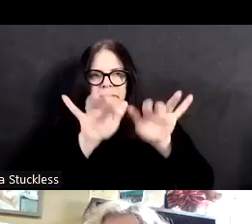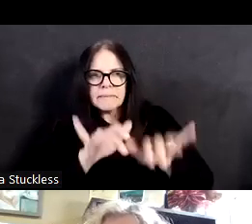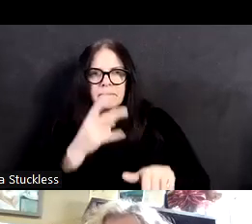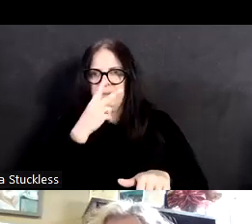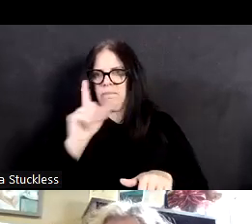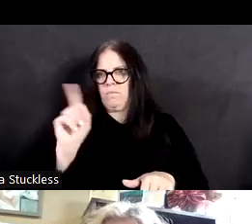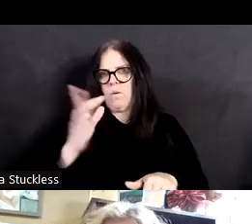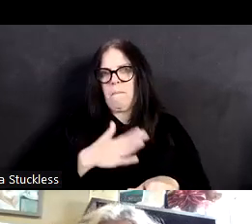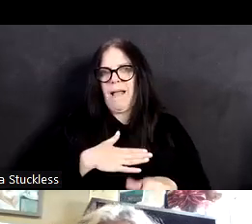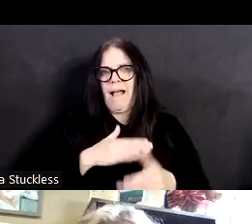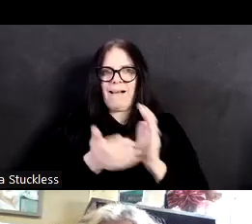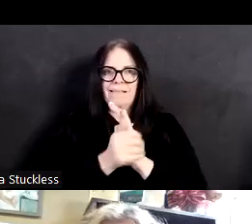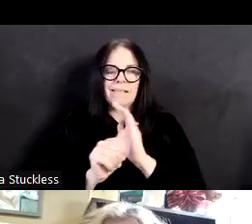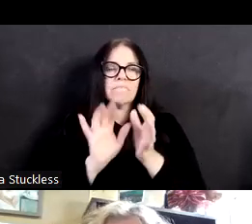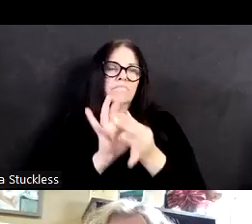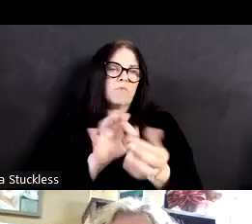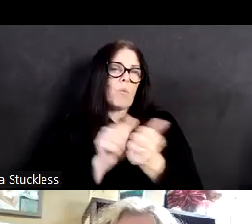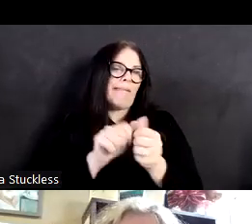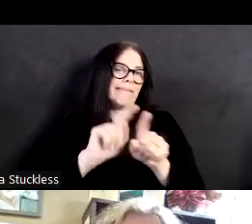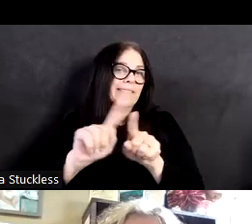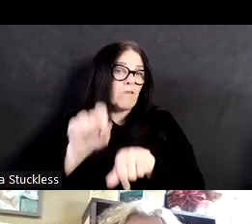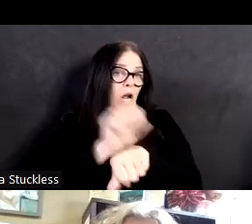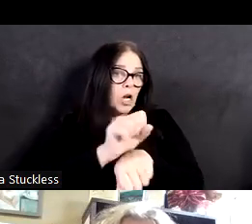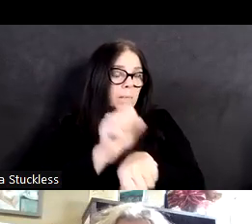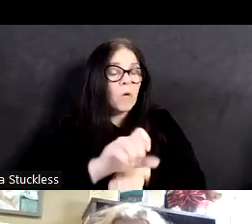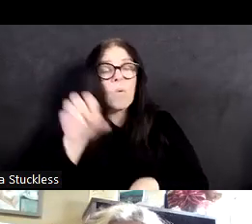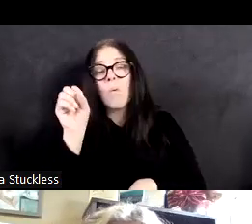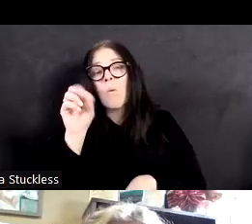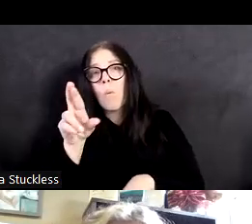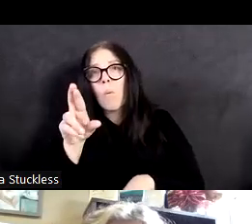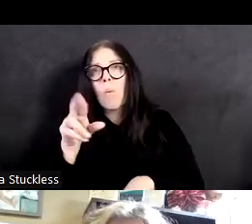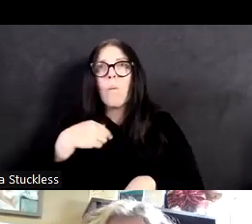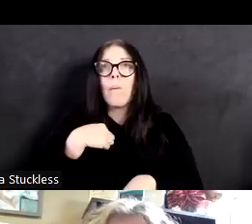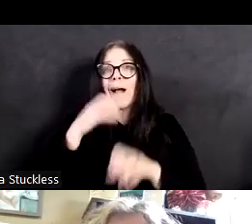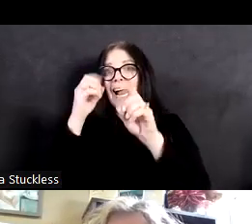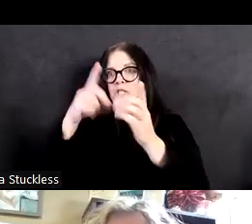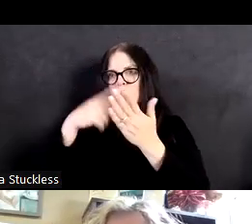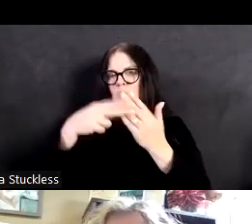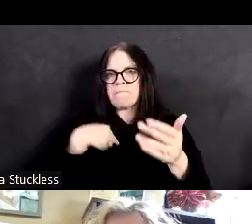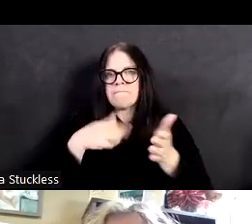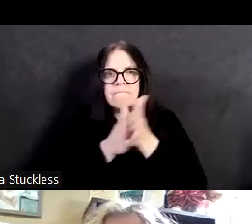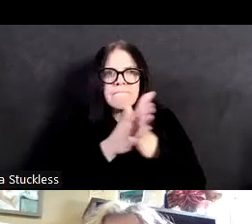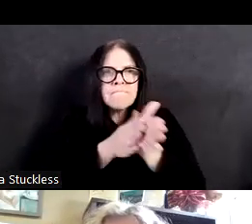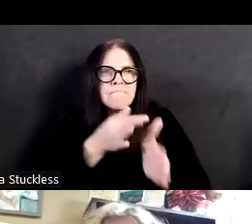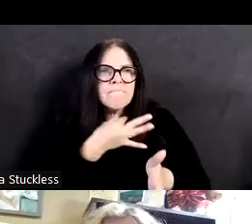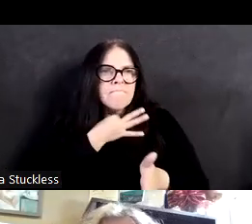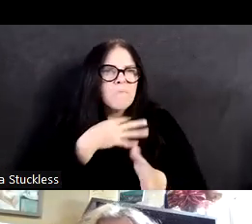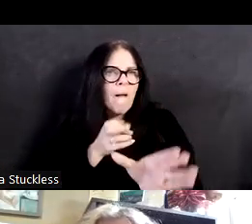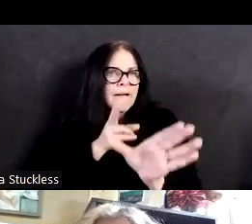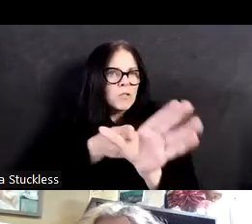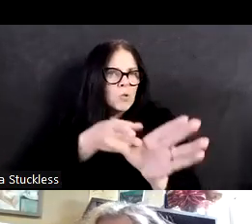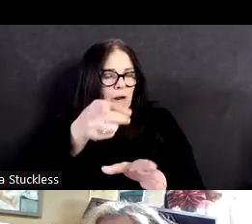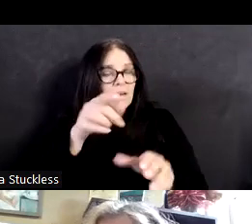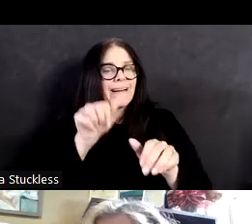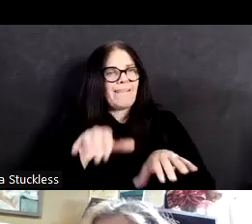skills are for certain occupations they're interested in, or if there's certain educational programs they would like to get into. And